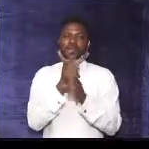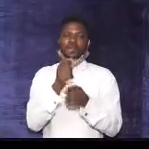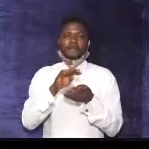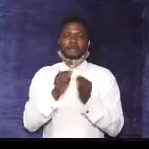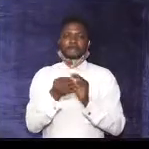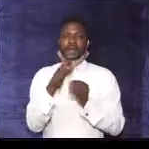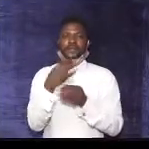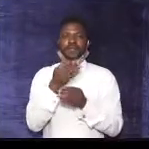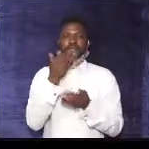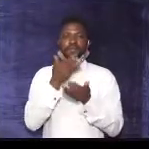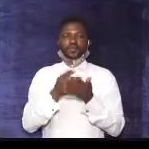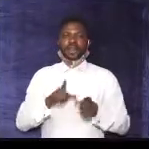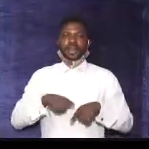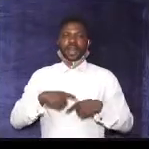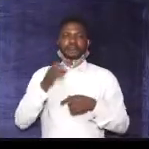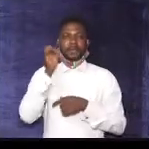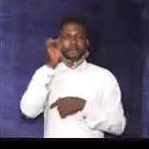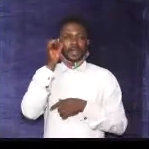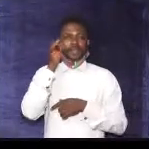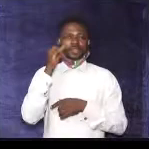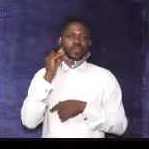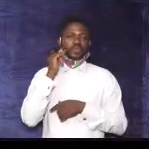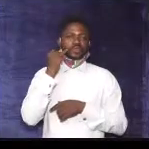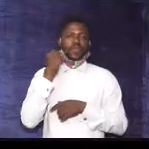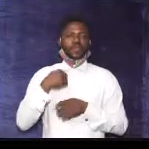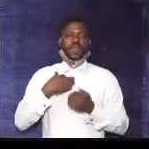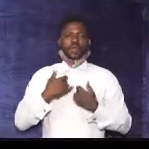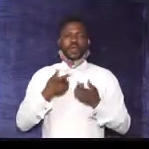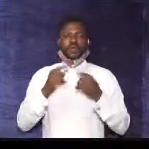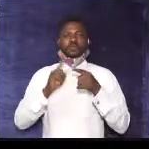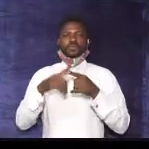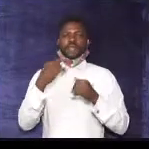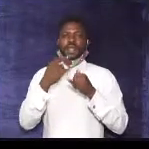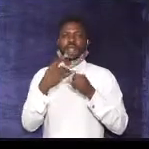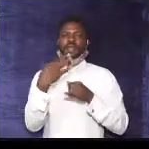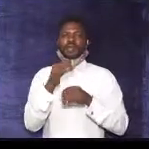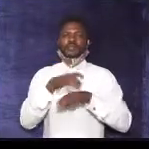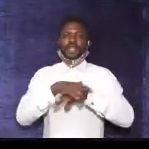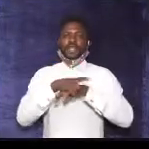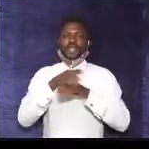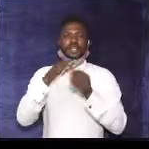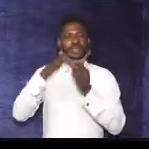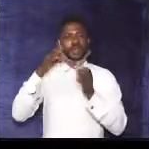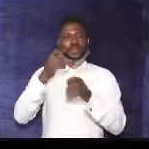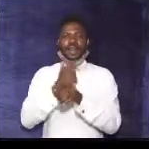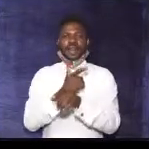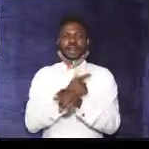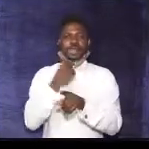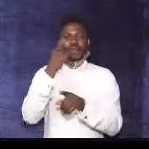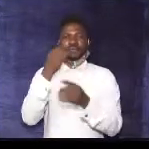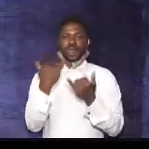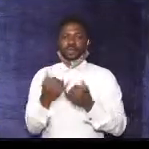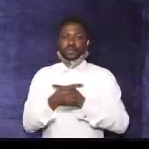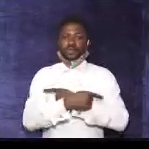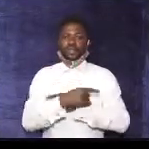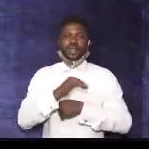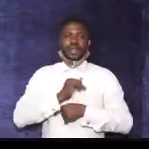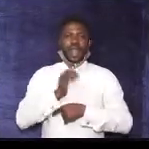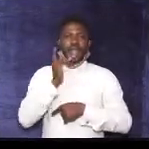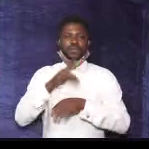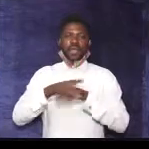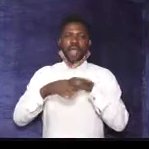Definitely you'll get packs of Good Life Magic Juice. We've come to the end of the English Studies lesson for